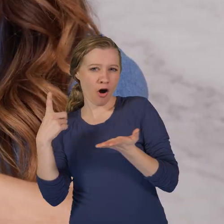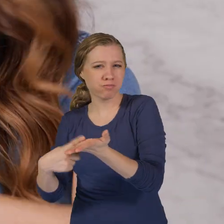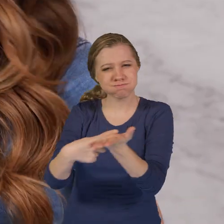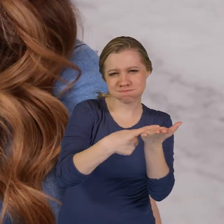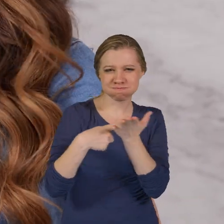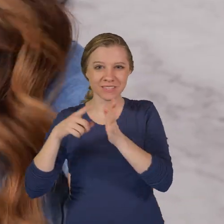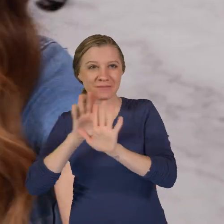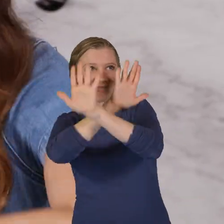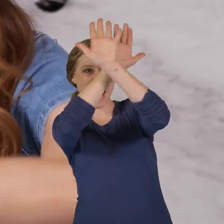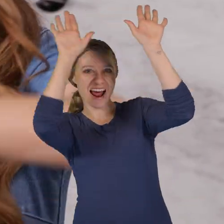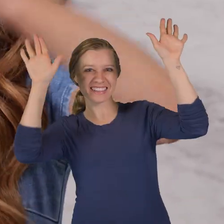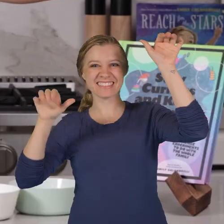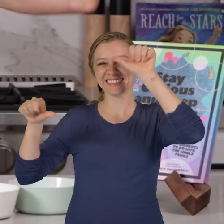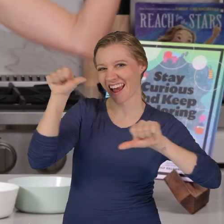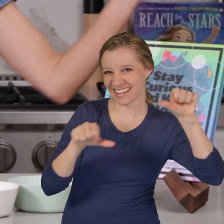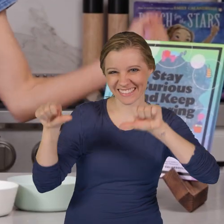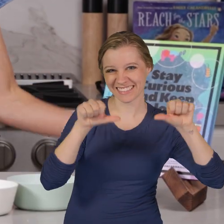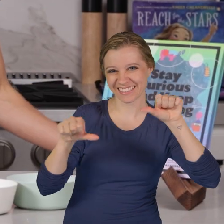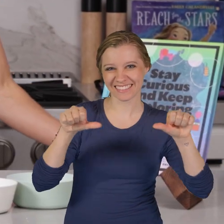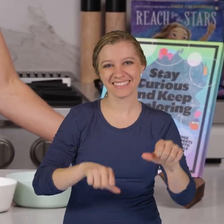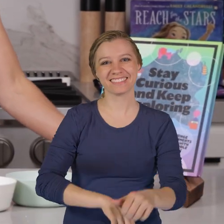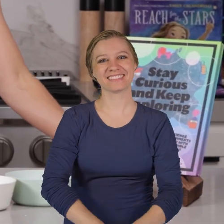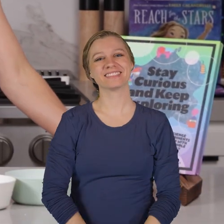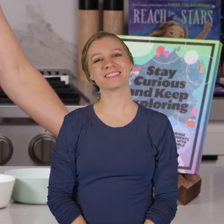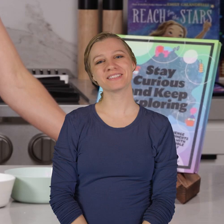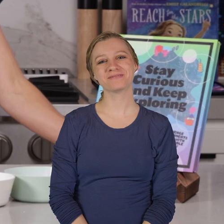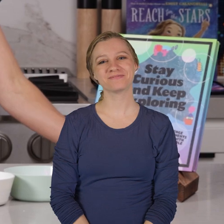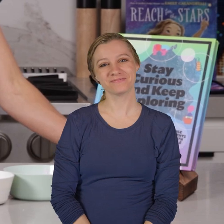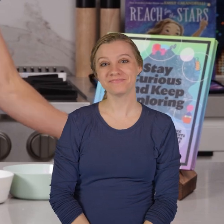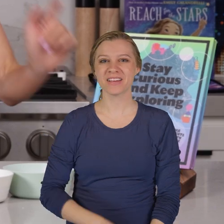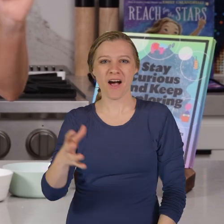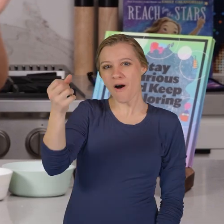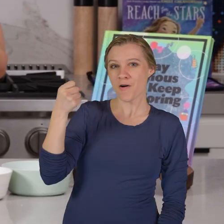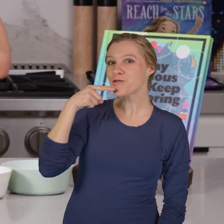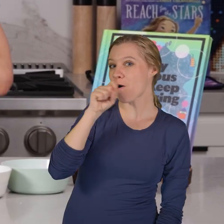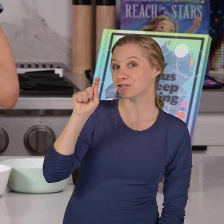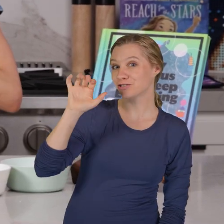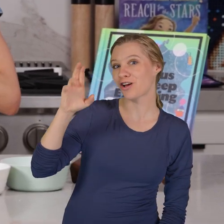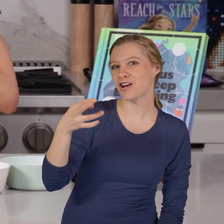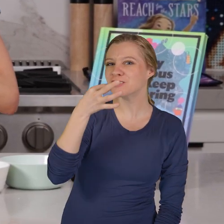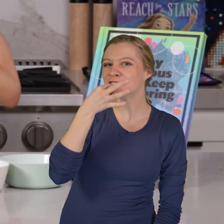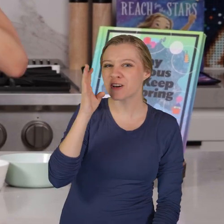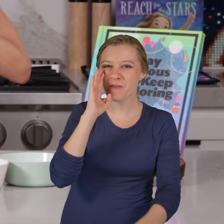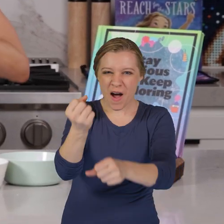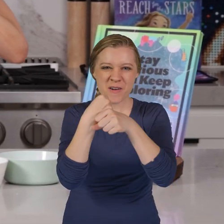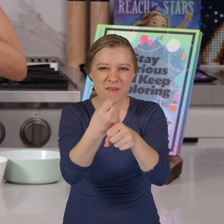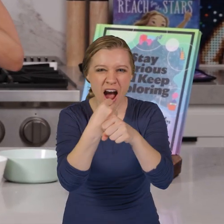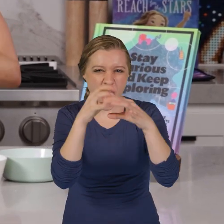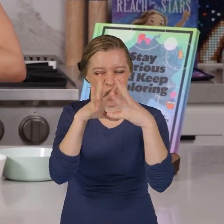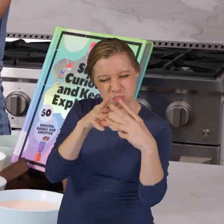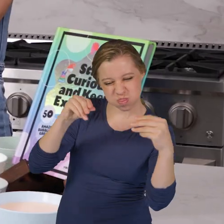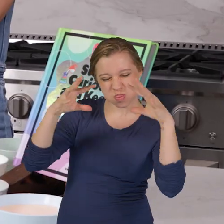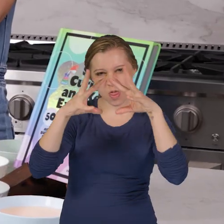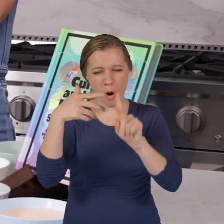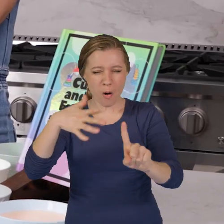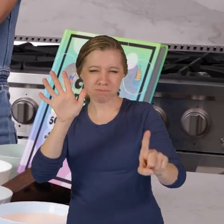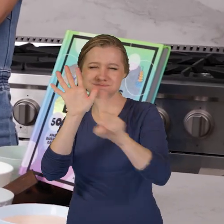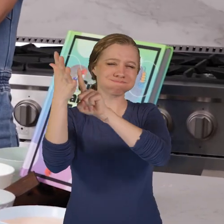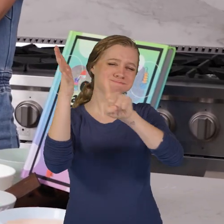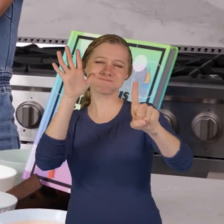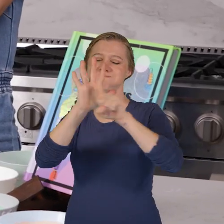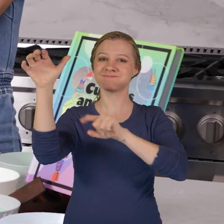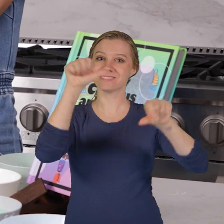and on my channel, we talk about all things space and science. So grab some cornstarch, because we are about to make the world's